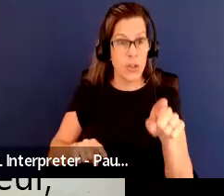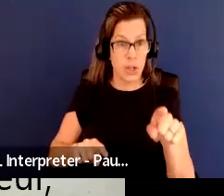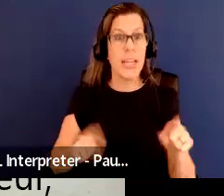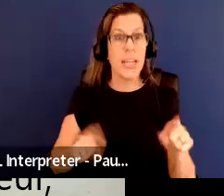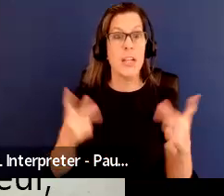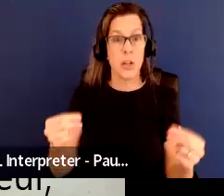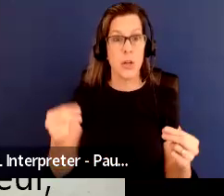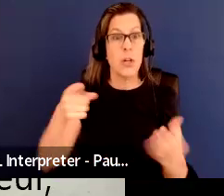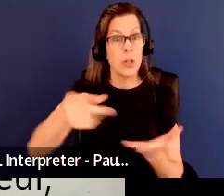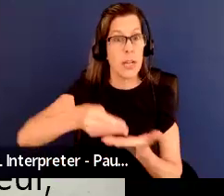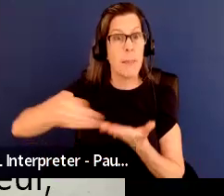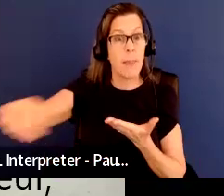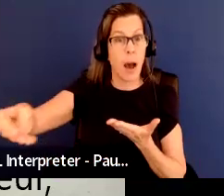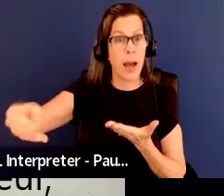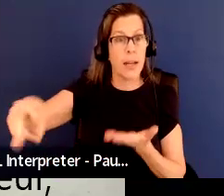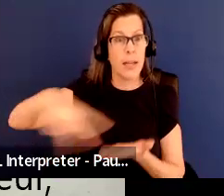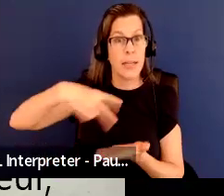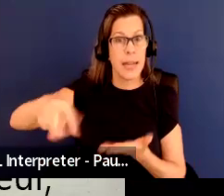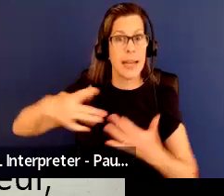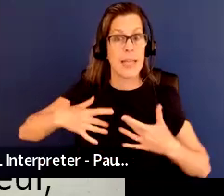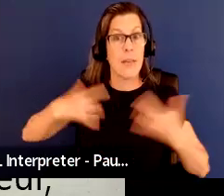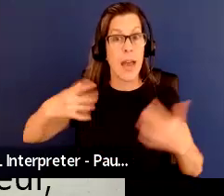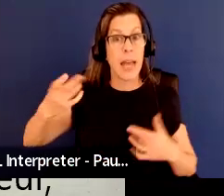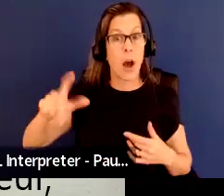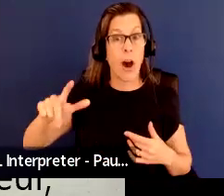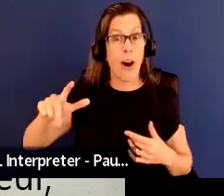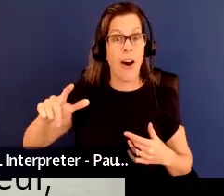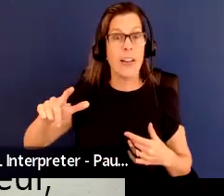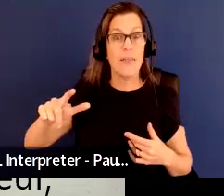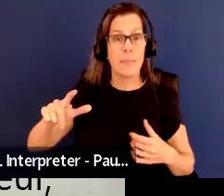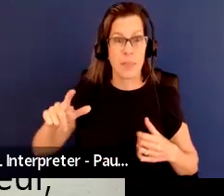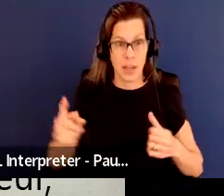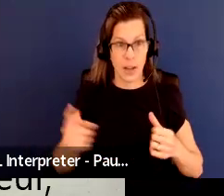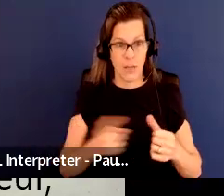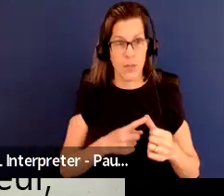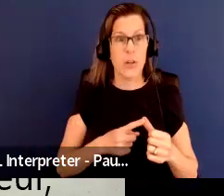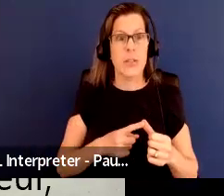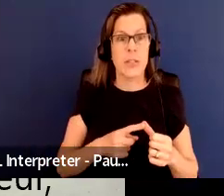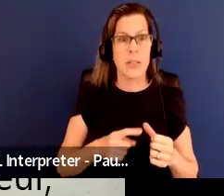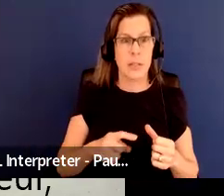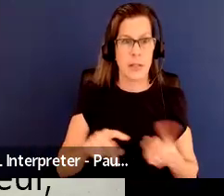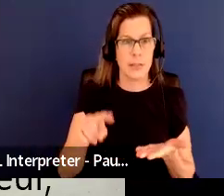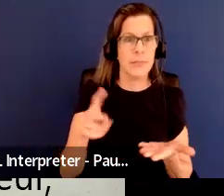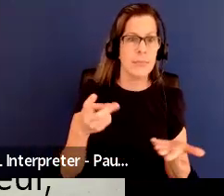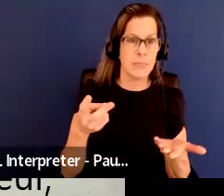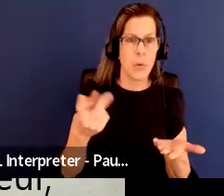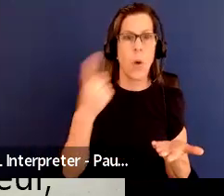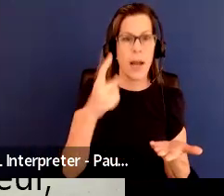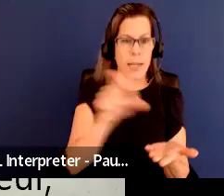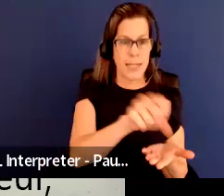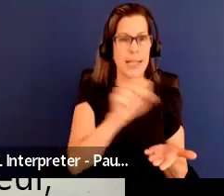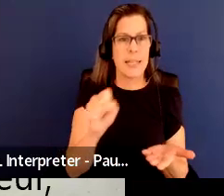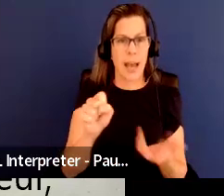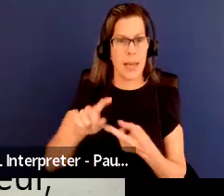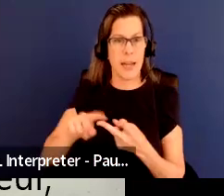She purchases a dance and event hall. First, El Baile Grande in Sunnyside, and then later with her son,